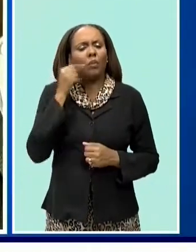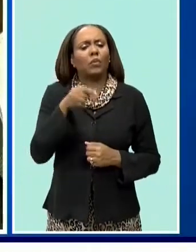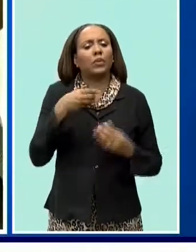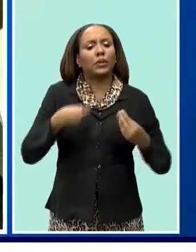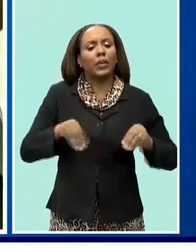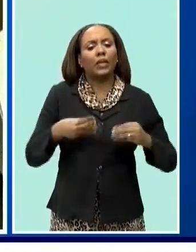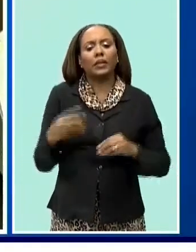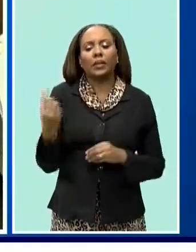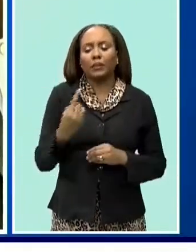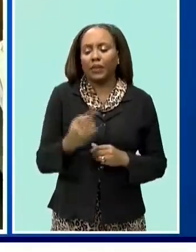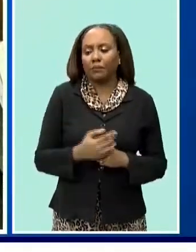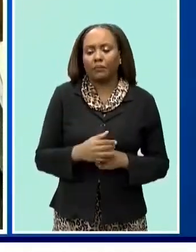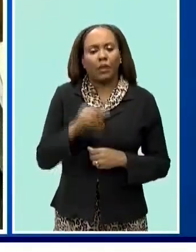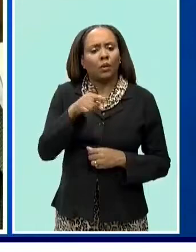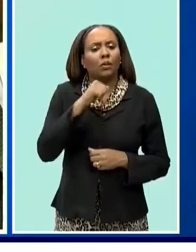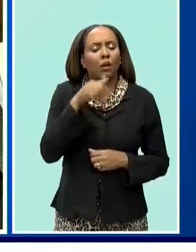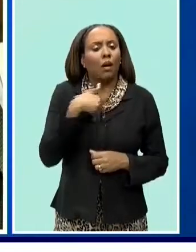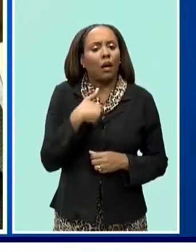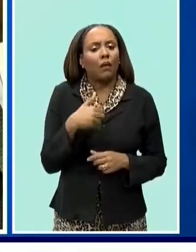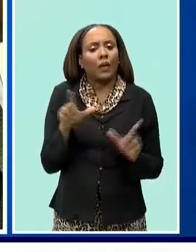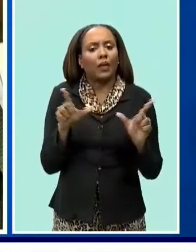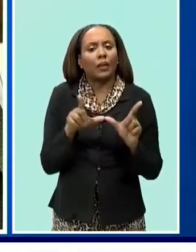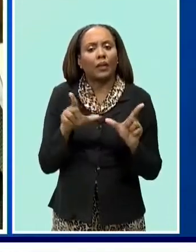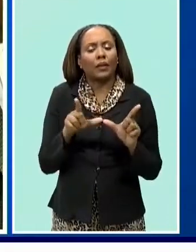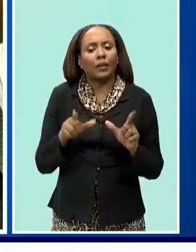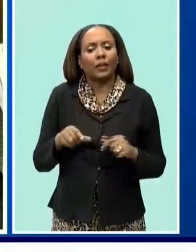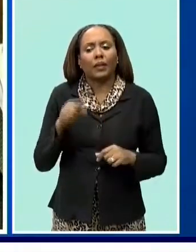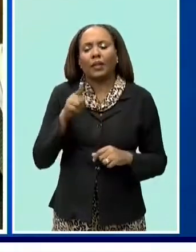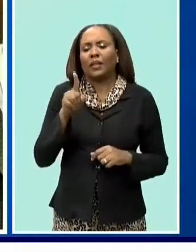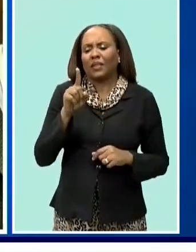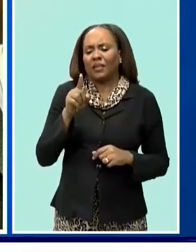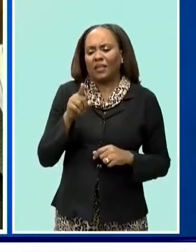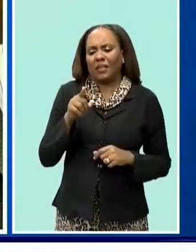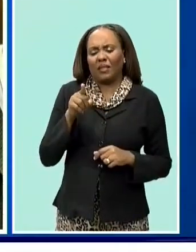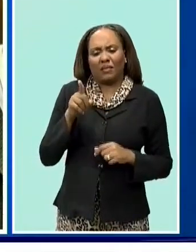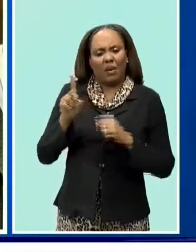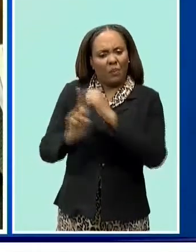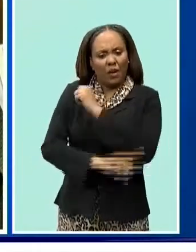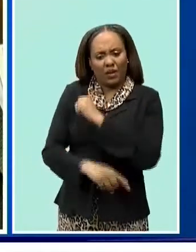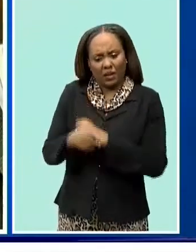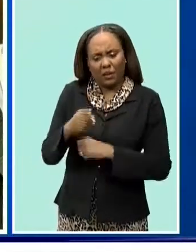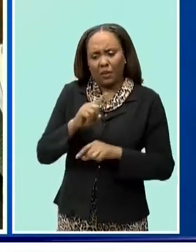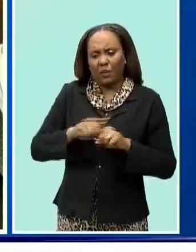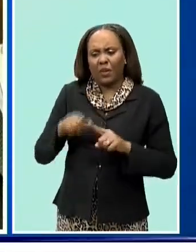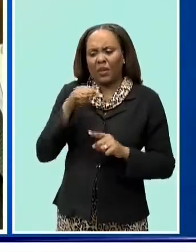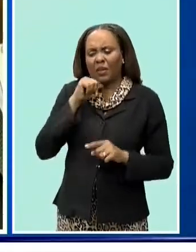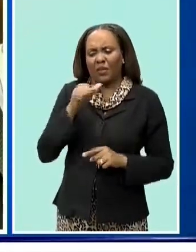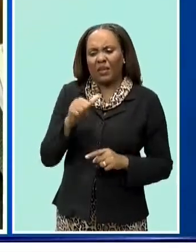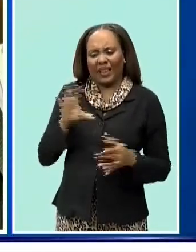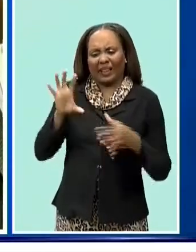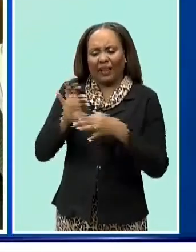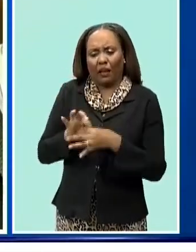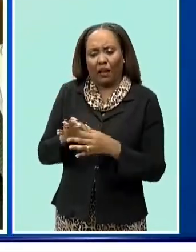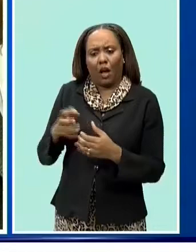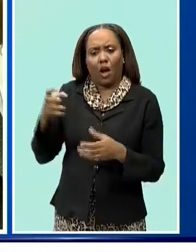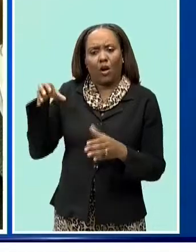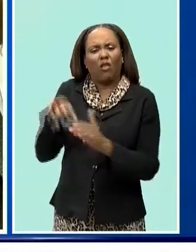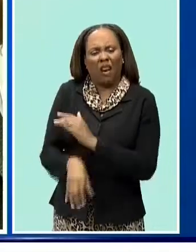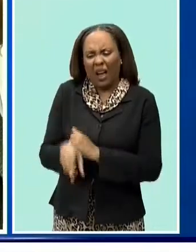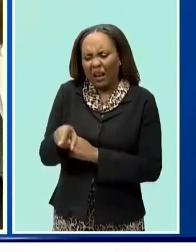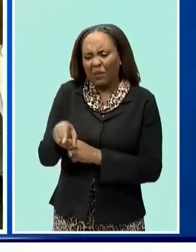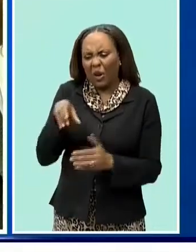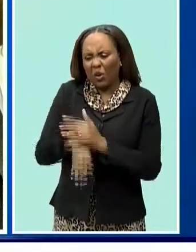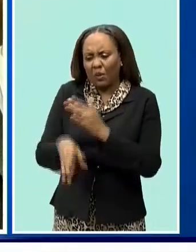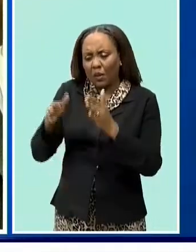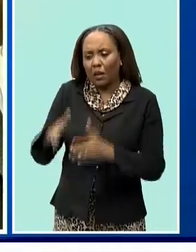license should not be subject to a criminal conviction. They should be subject to a civil penalty.